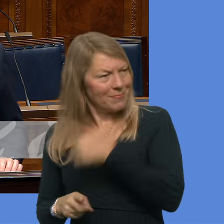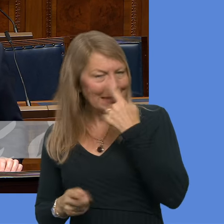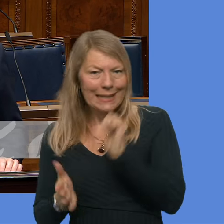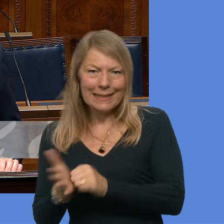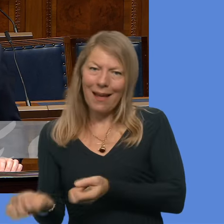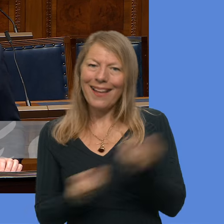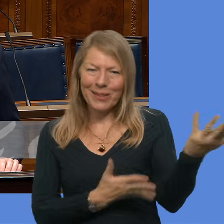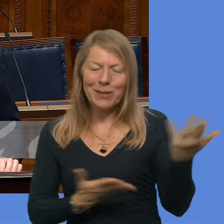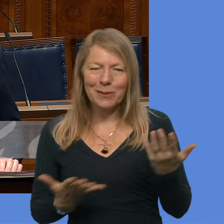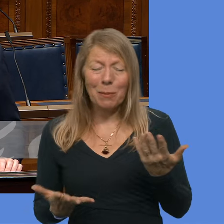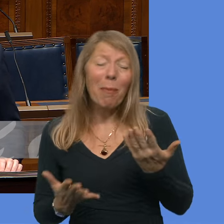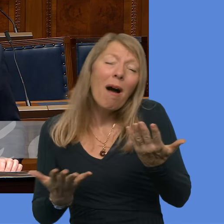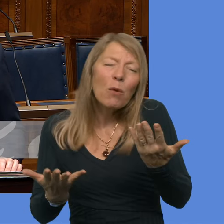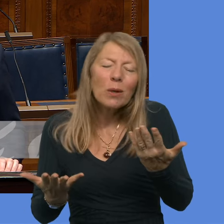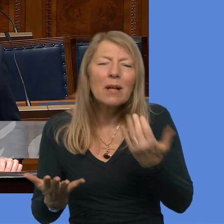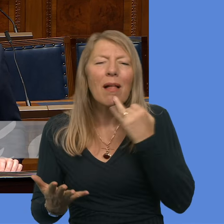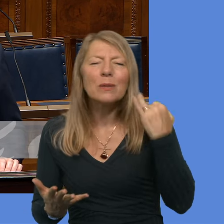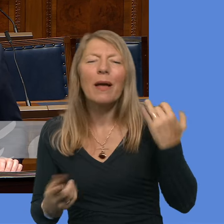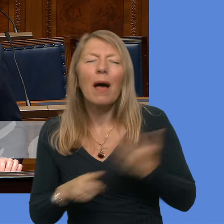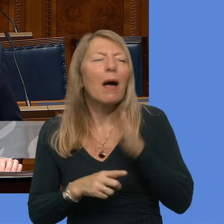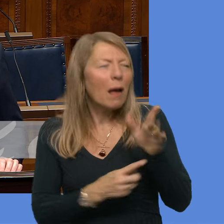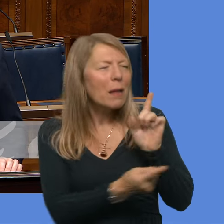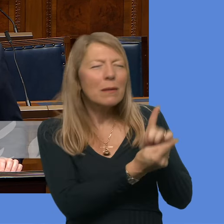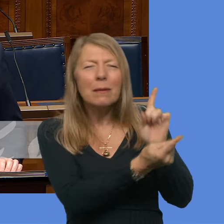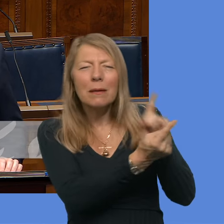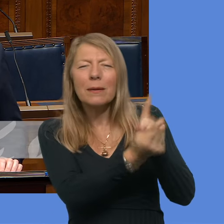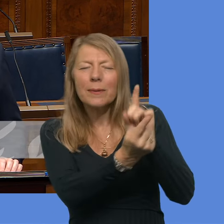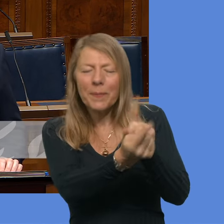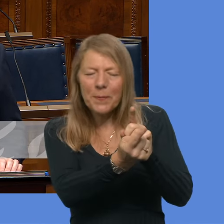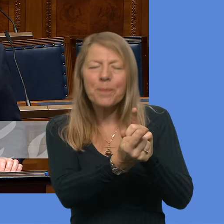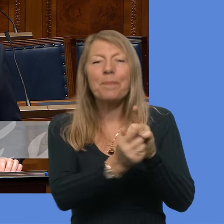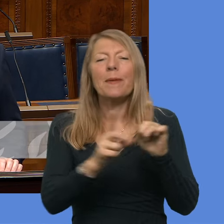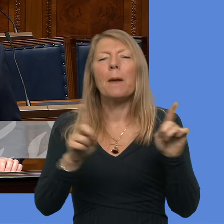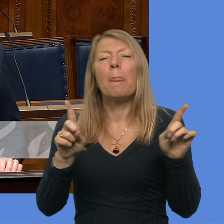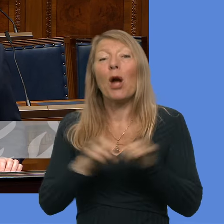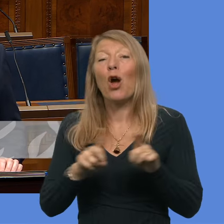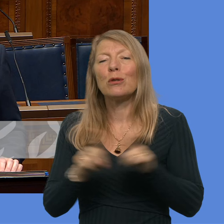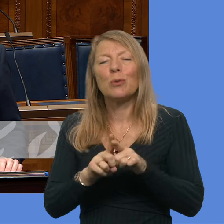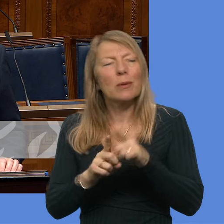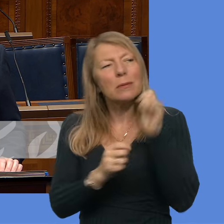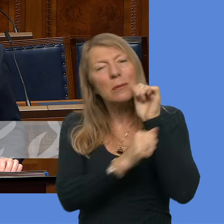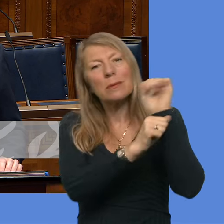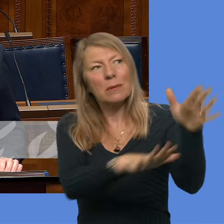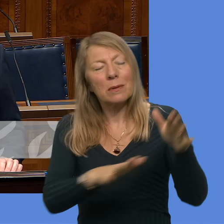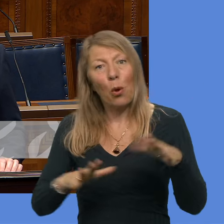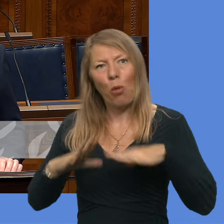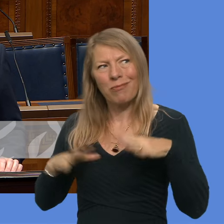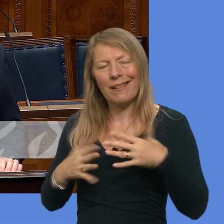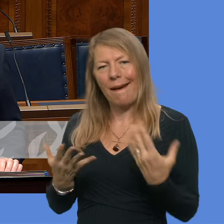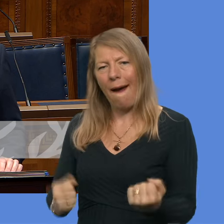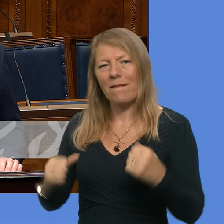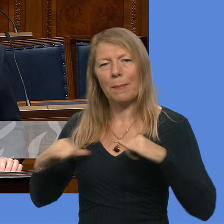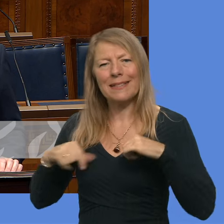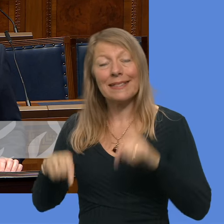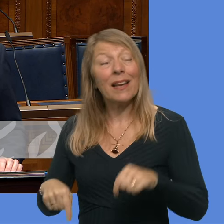was out there last week was about talking to people out there. It was also about having people who are already doing business here, because the biggest selling point for people doing